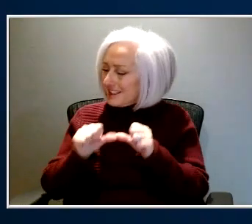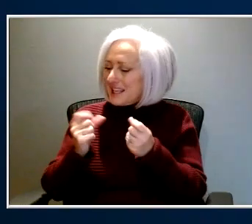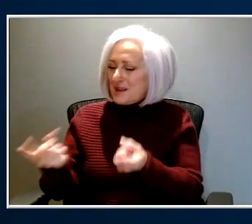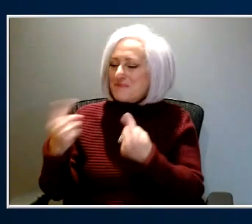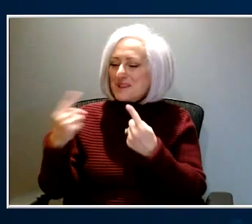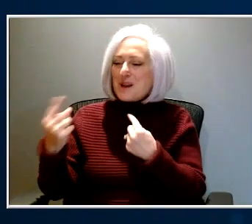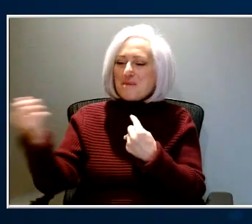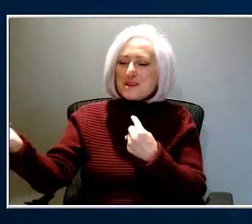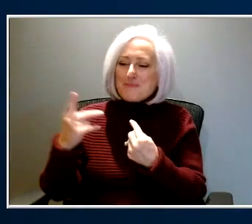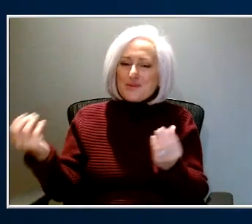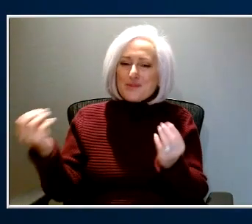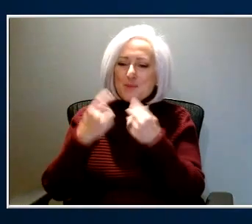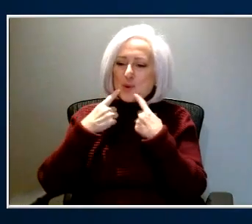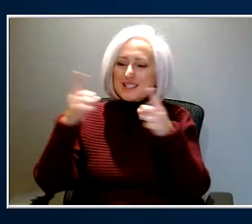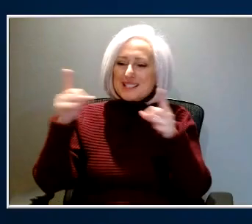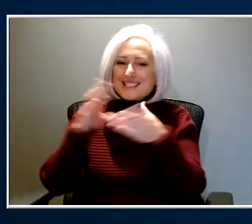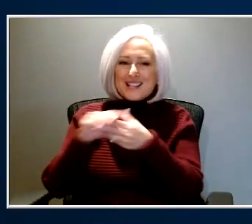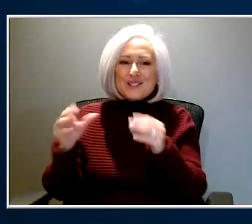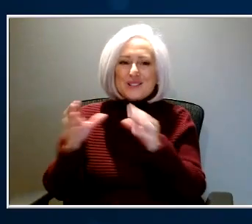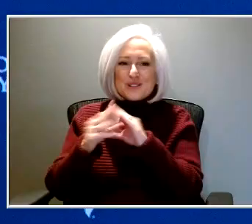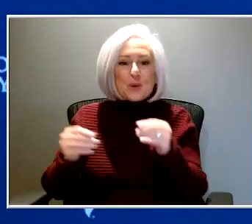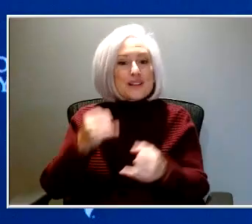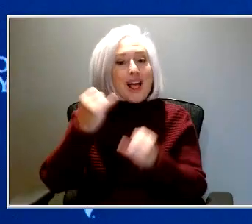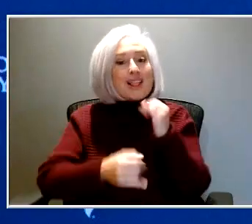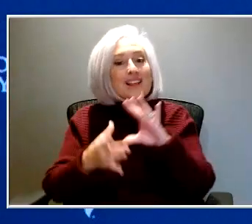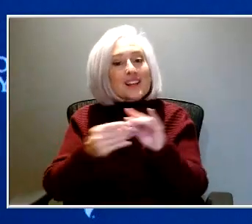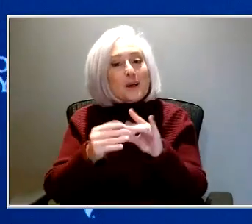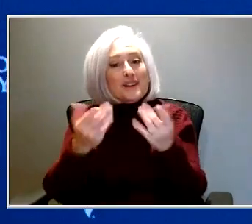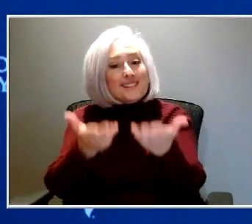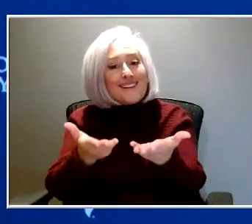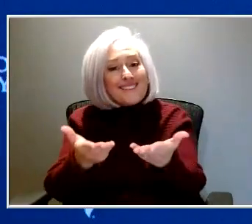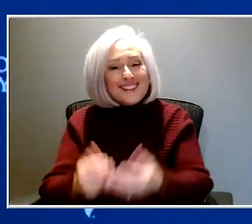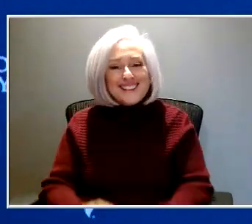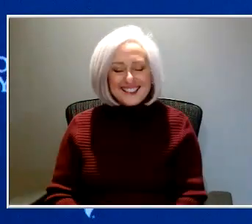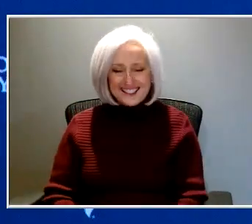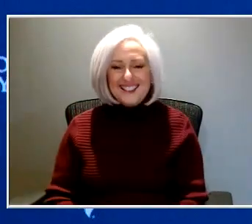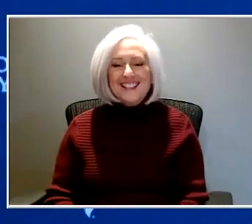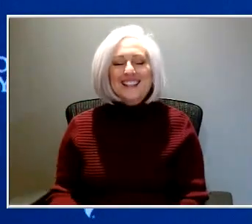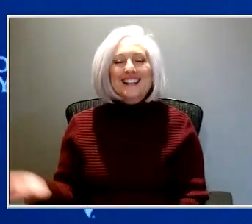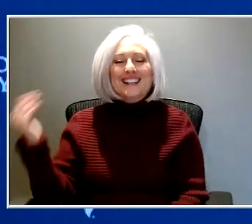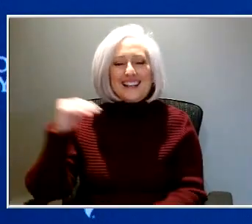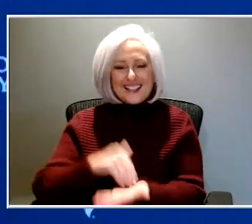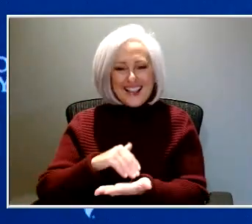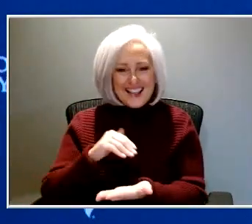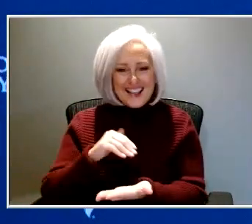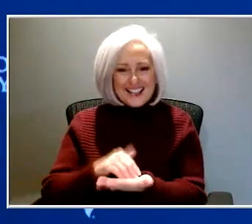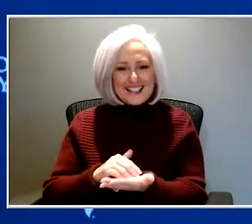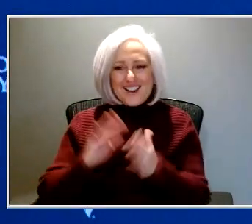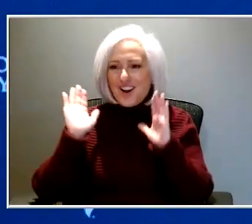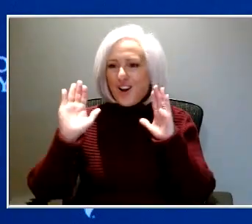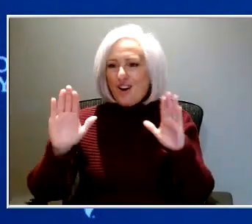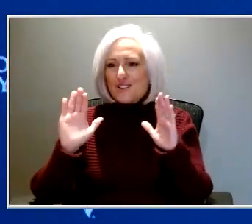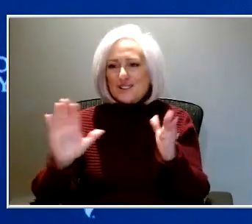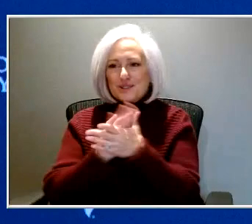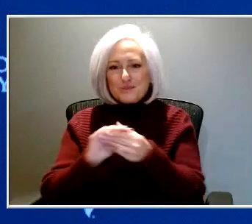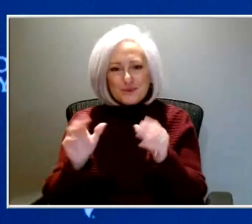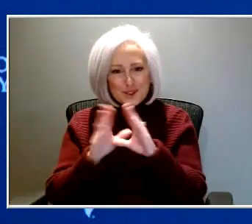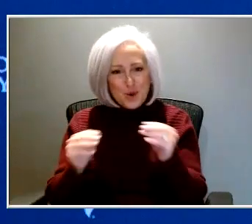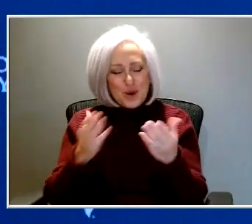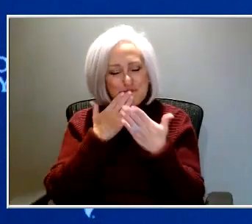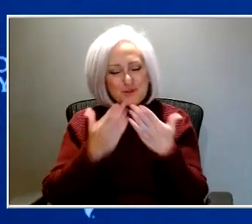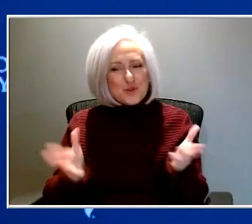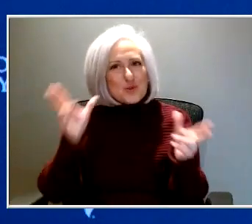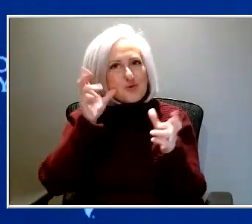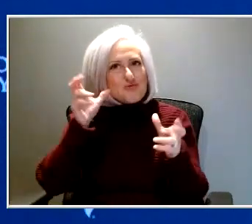appreciate you. Final takeaway today, Dr. Hawkinson. Yeah, again, I think Awesome story, and just good to hear those thoughts